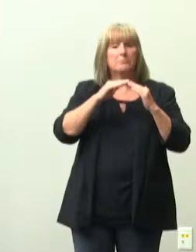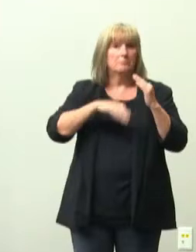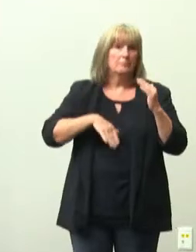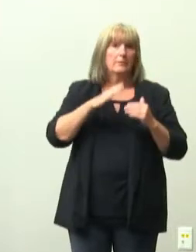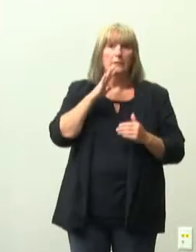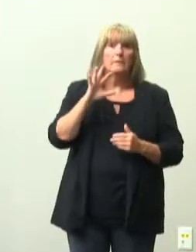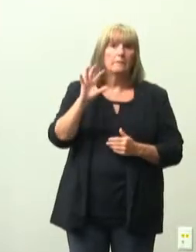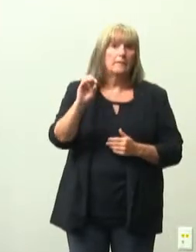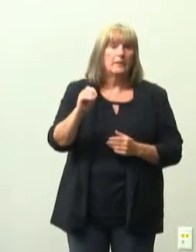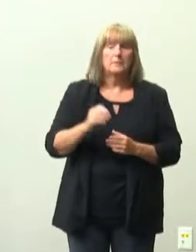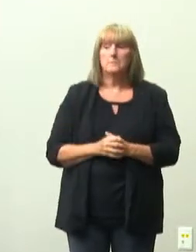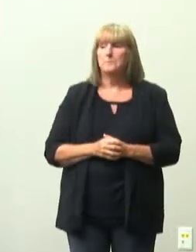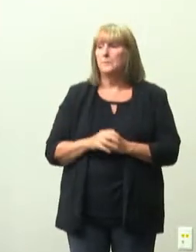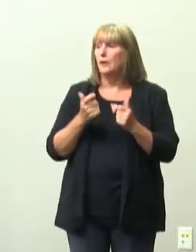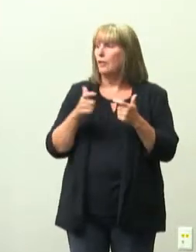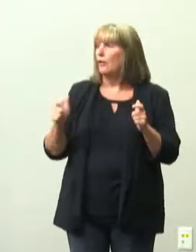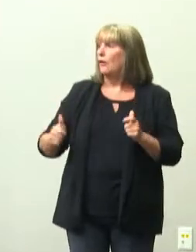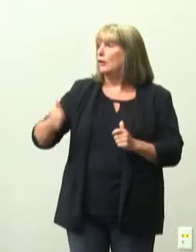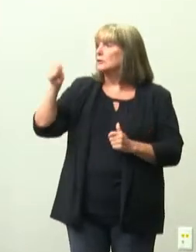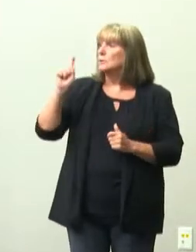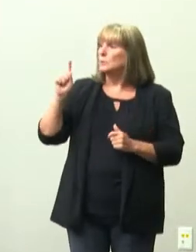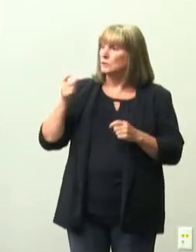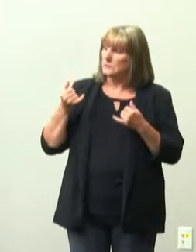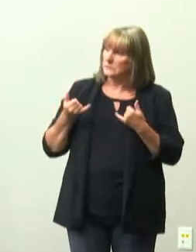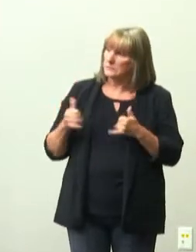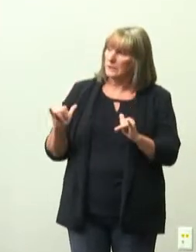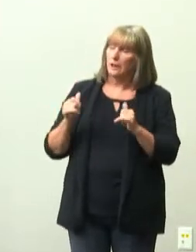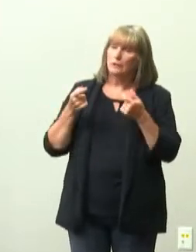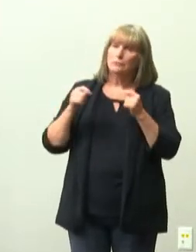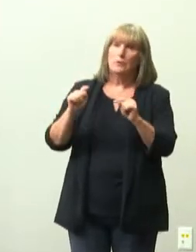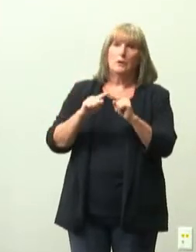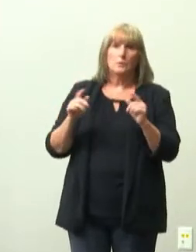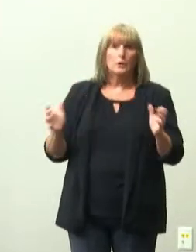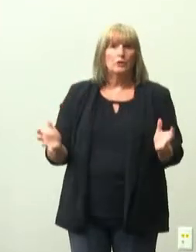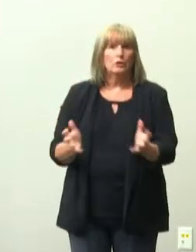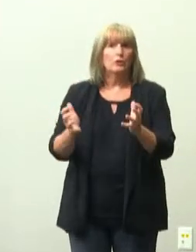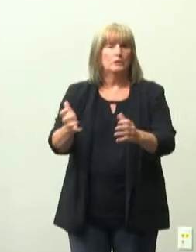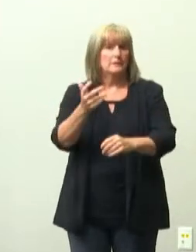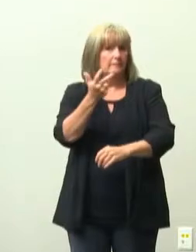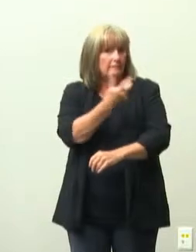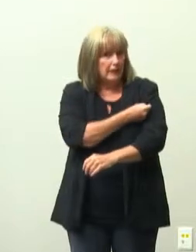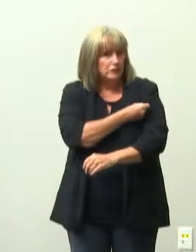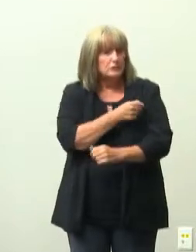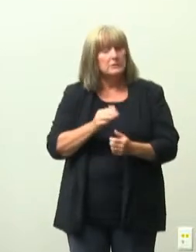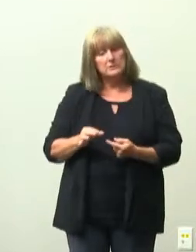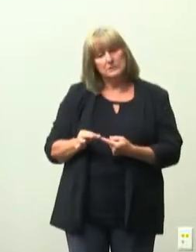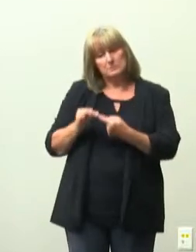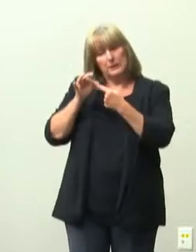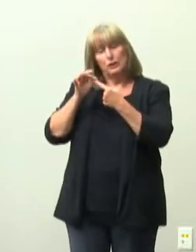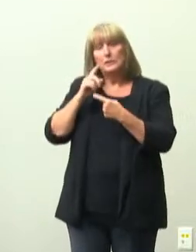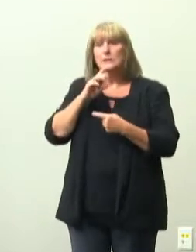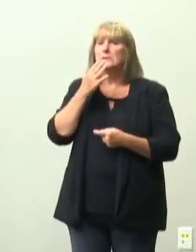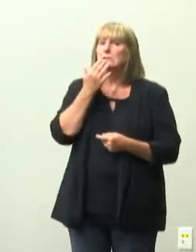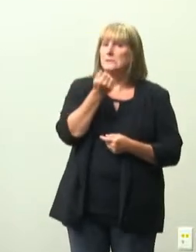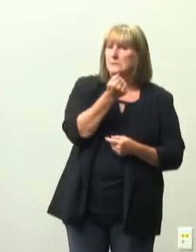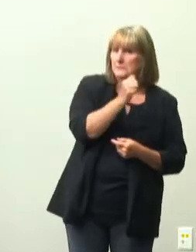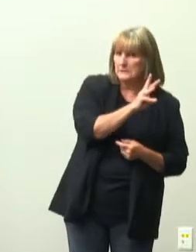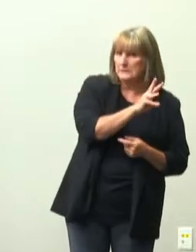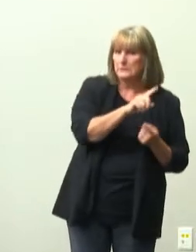60. Our largest area where we still are trying to encourage vaccination, especially, is the 16